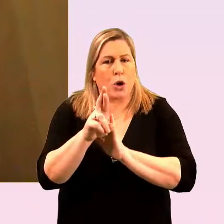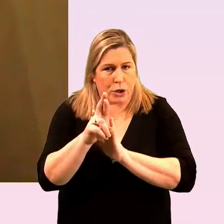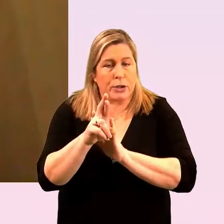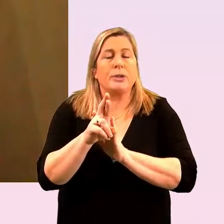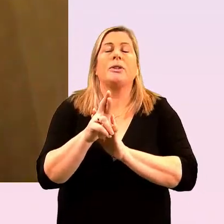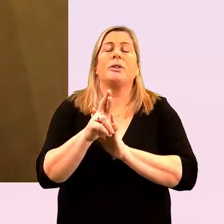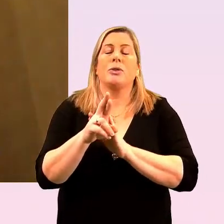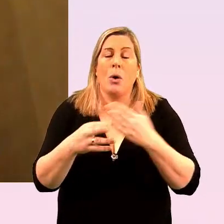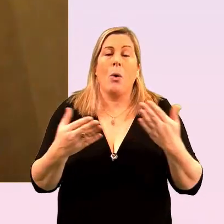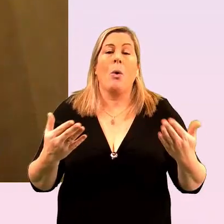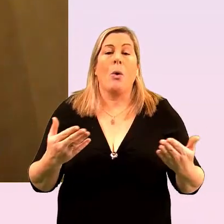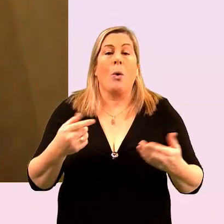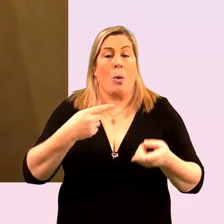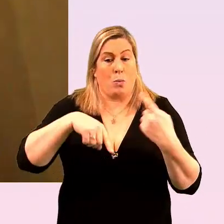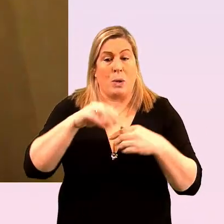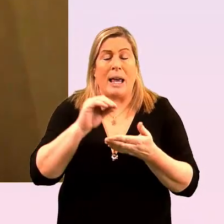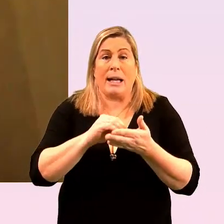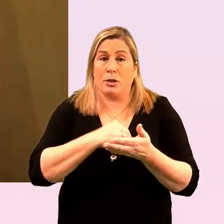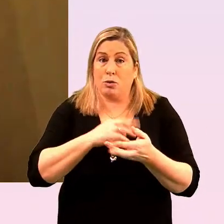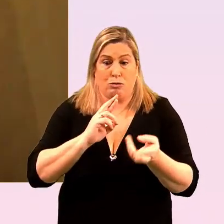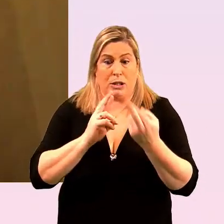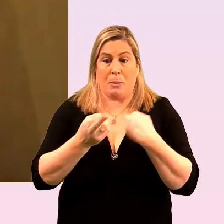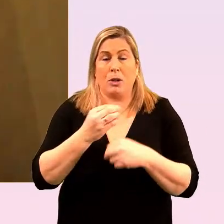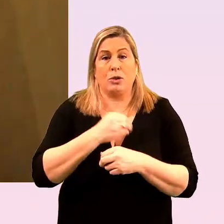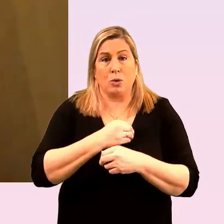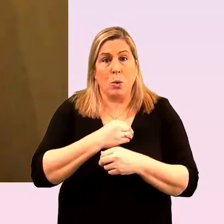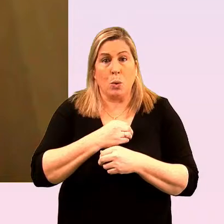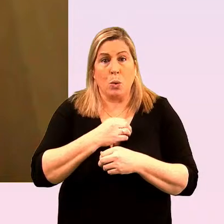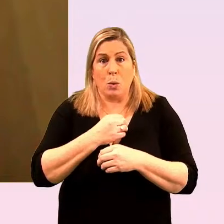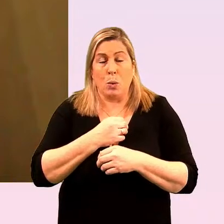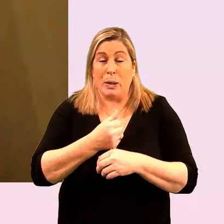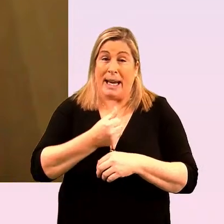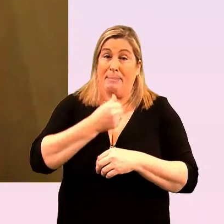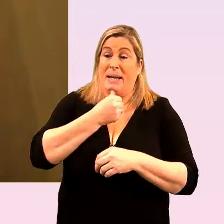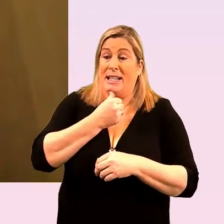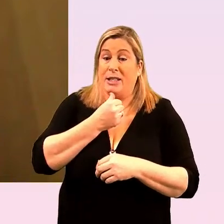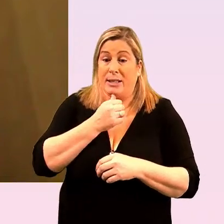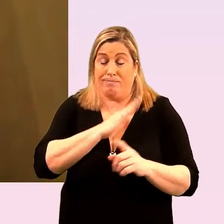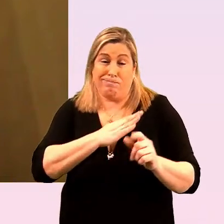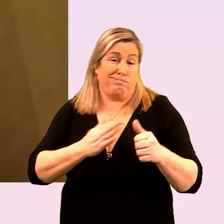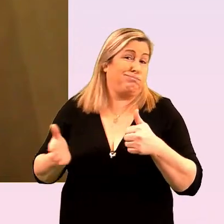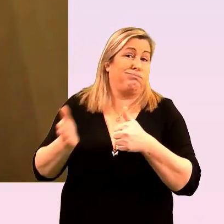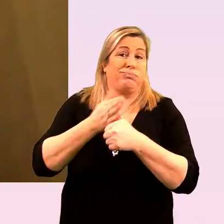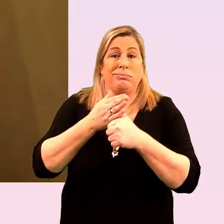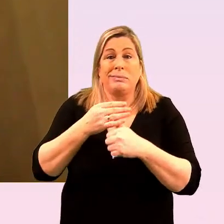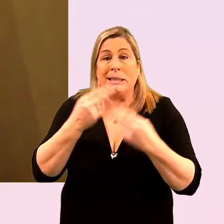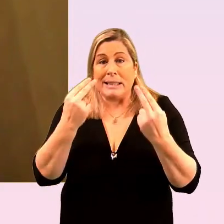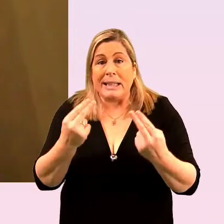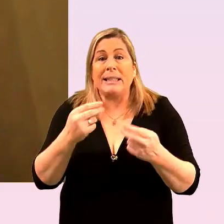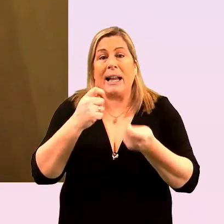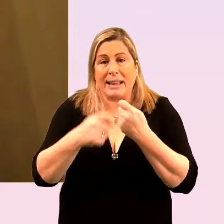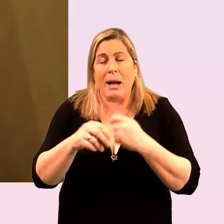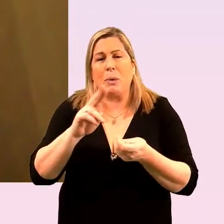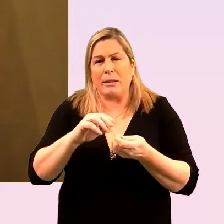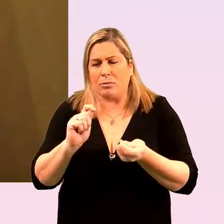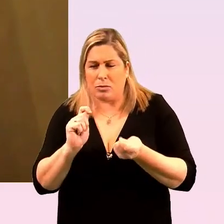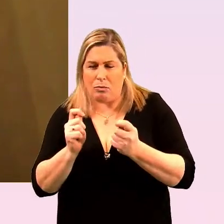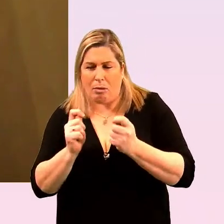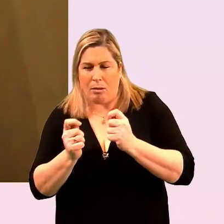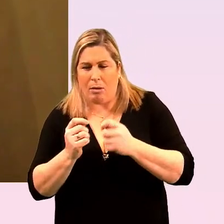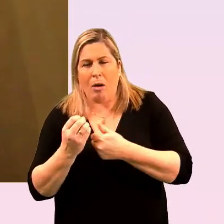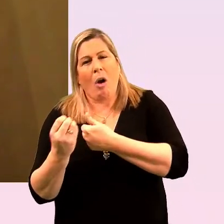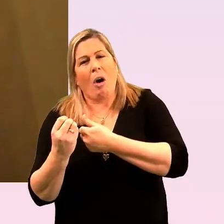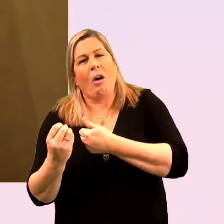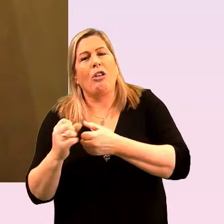I suppose we had to respond to the immediate need and then reframe our services to meet what were pressing needs,